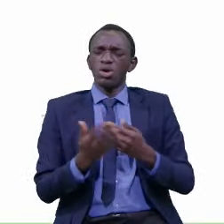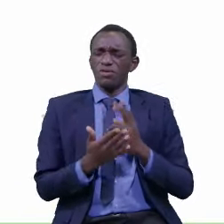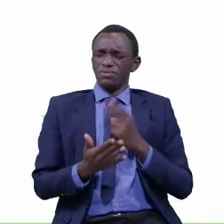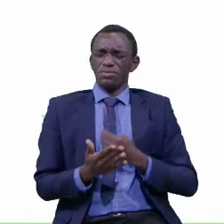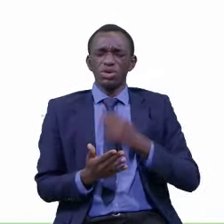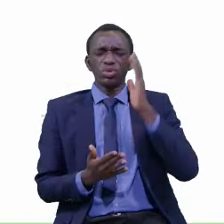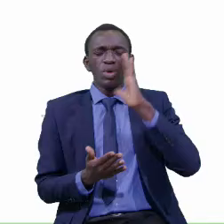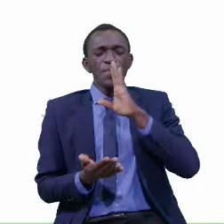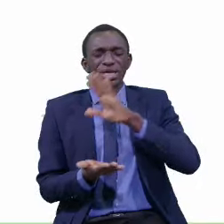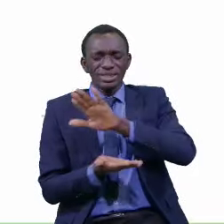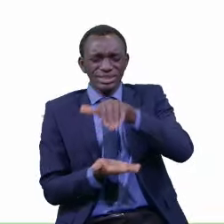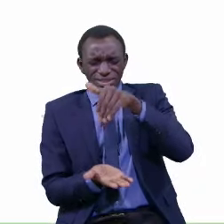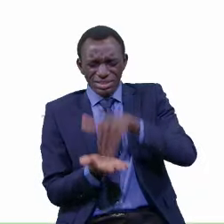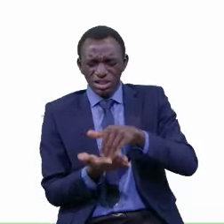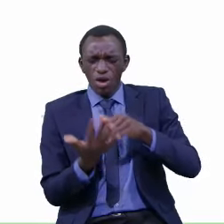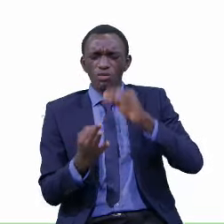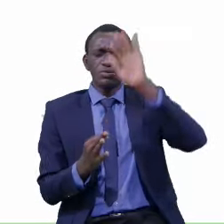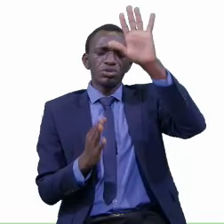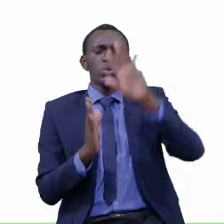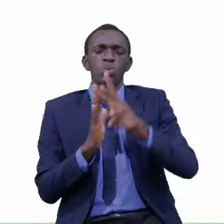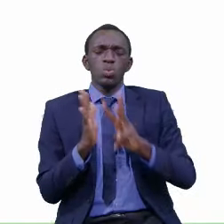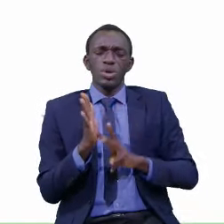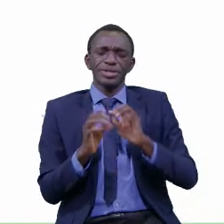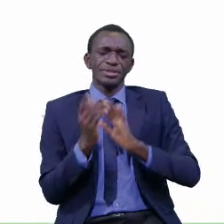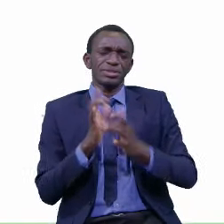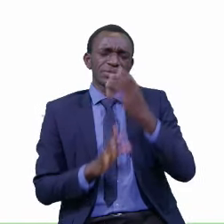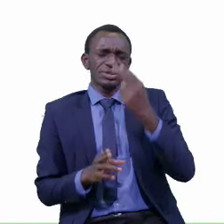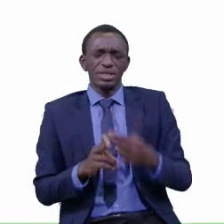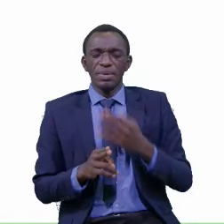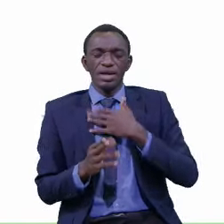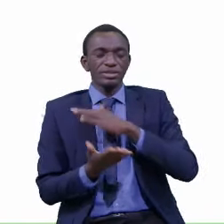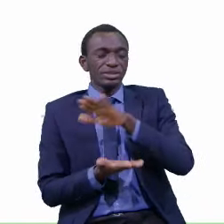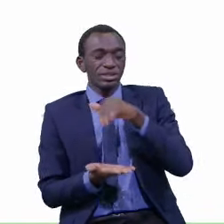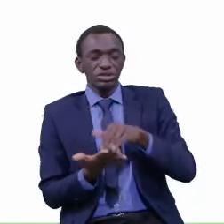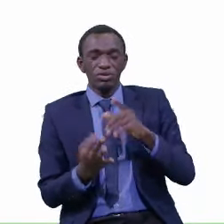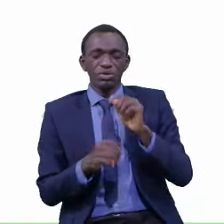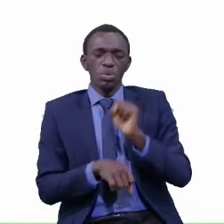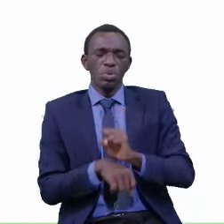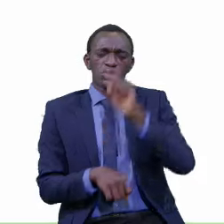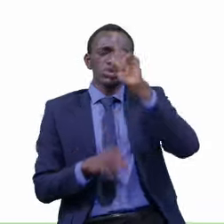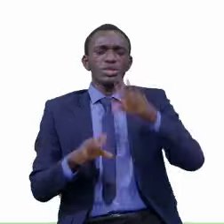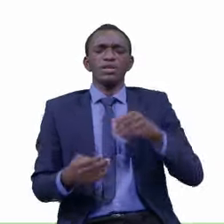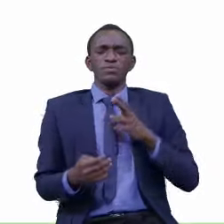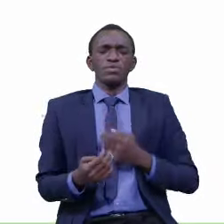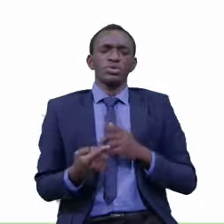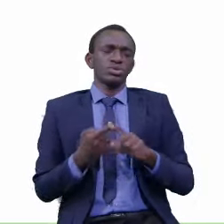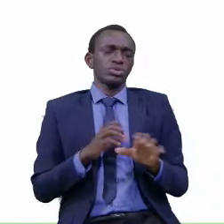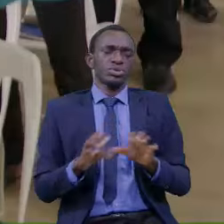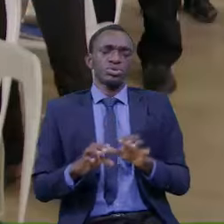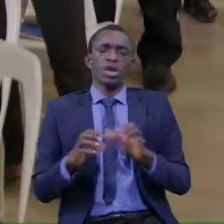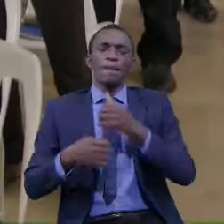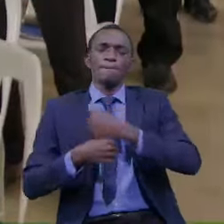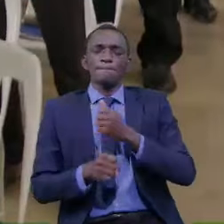will and to the center of the work you've given us to do. Make everyone